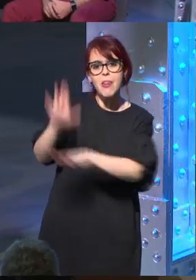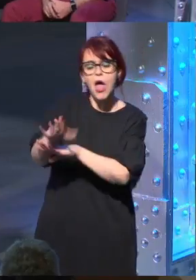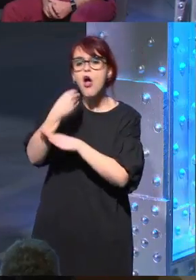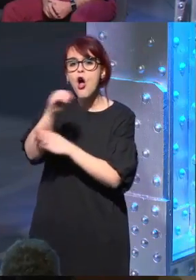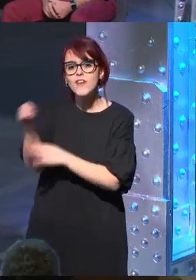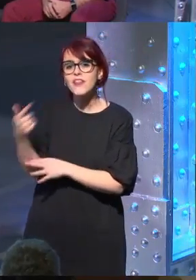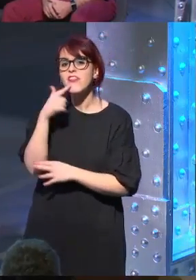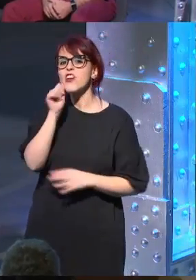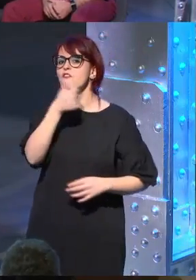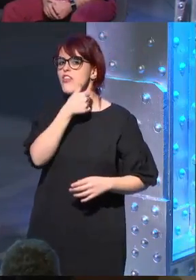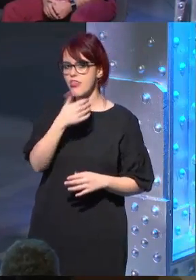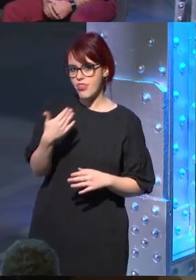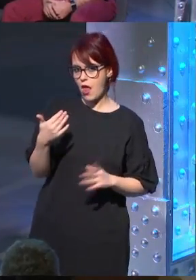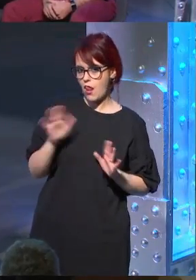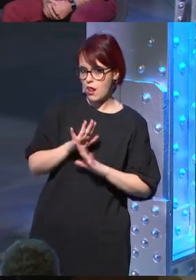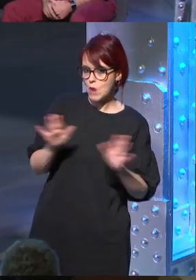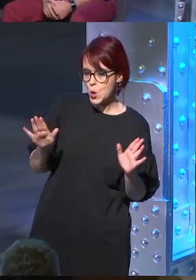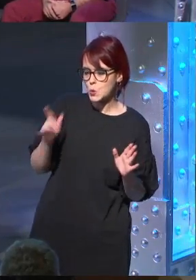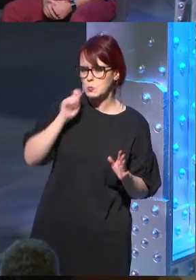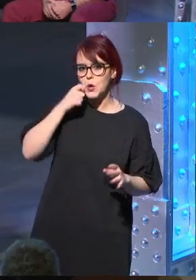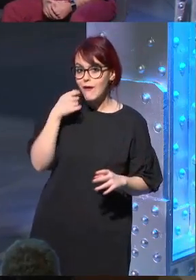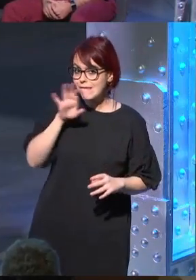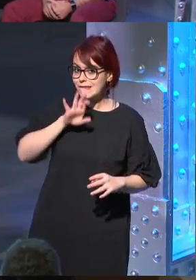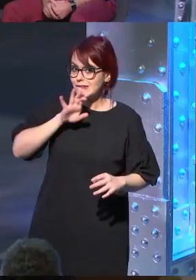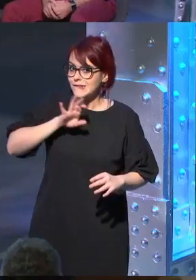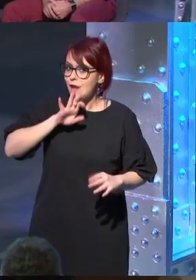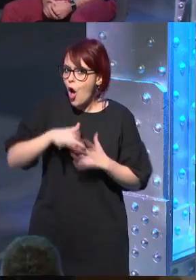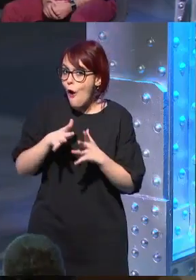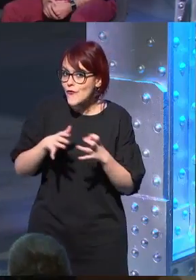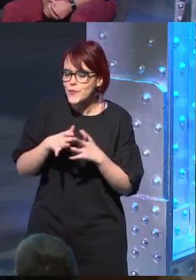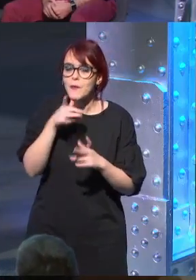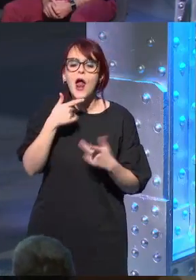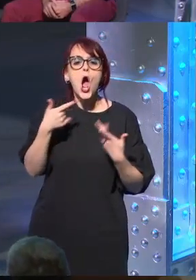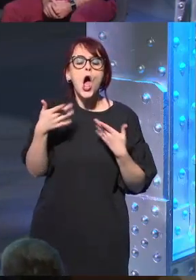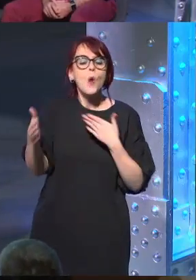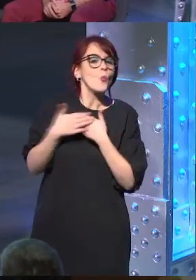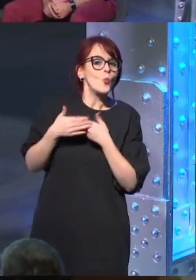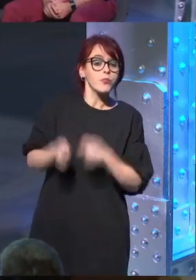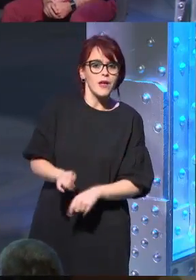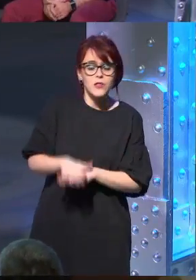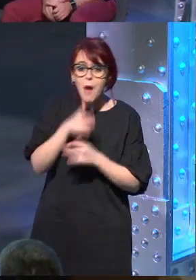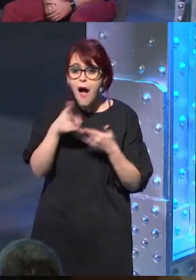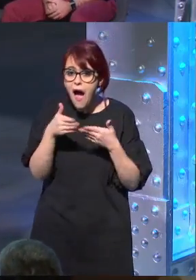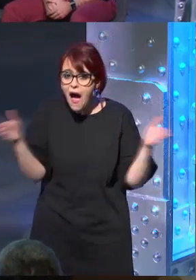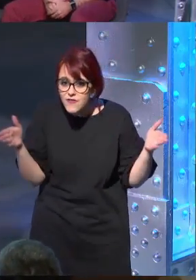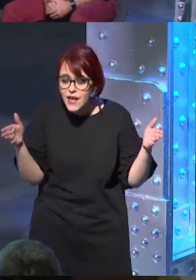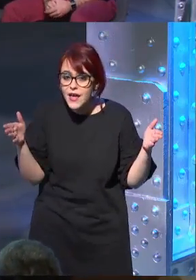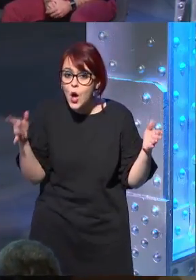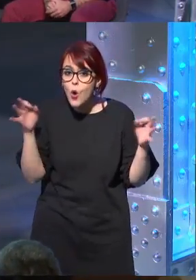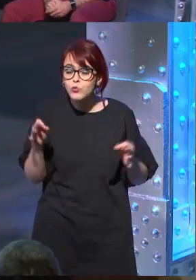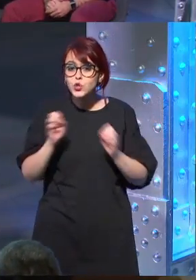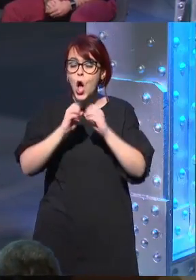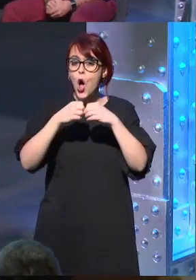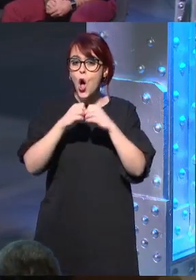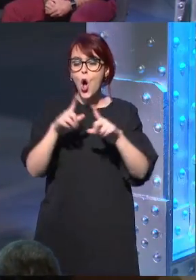and the details of a teacher, and he found out all this personal information about this